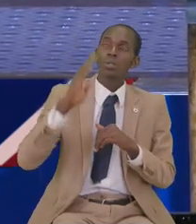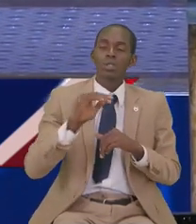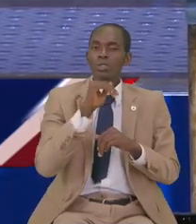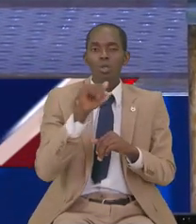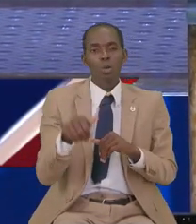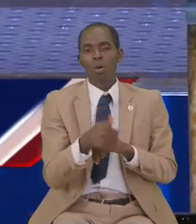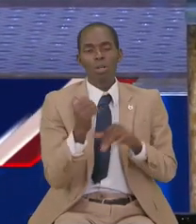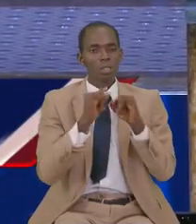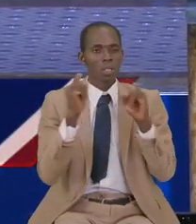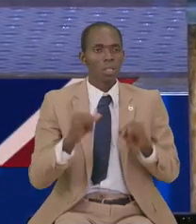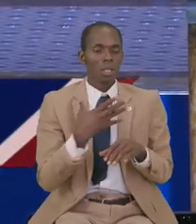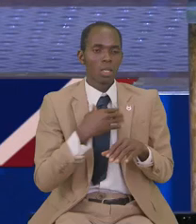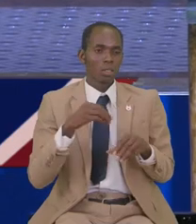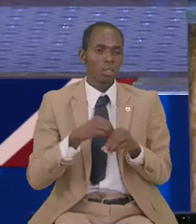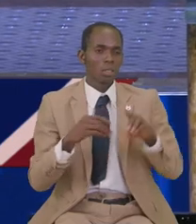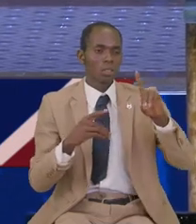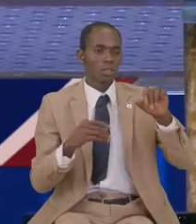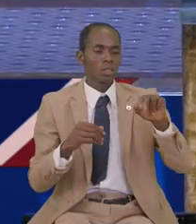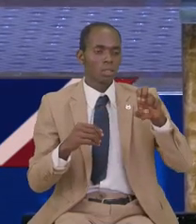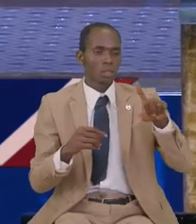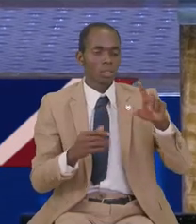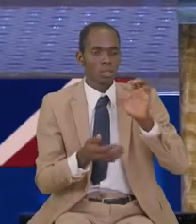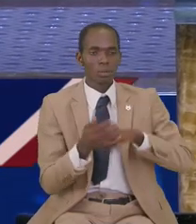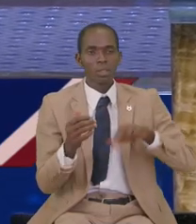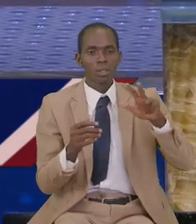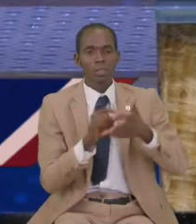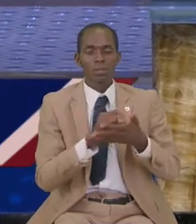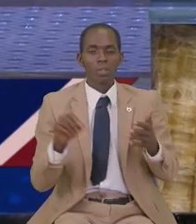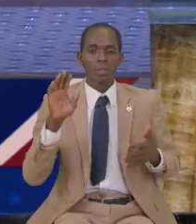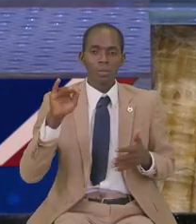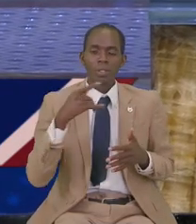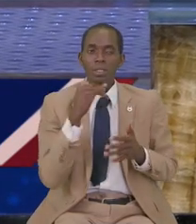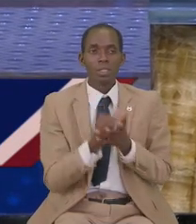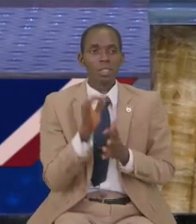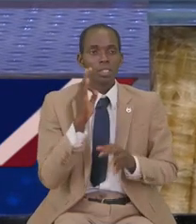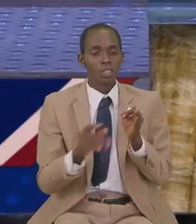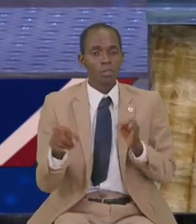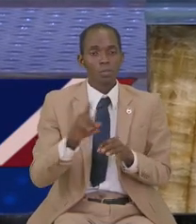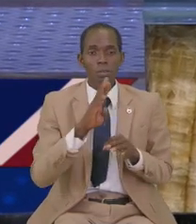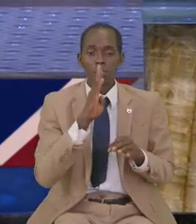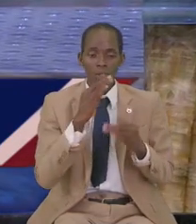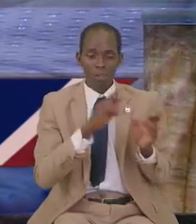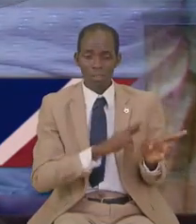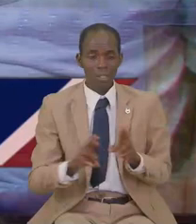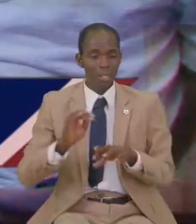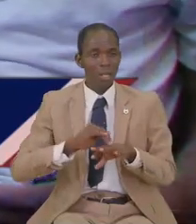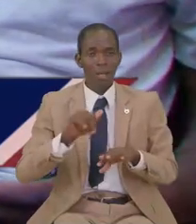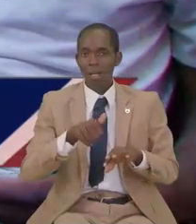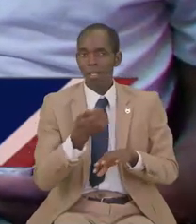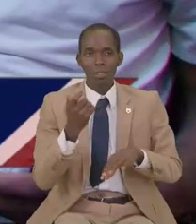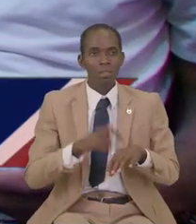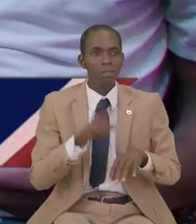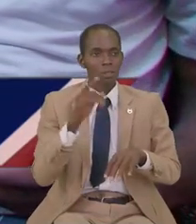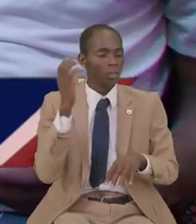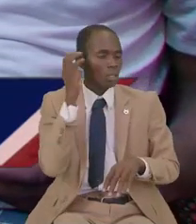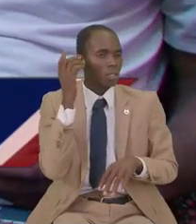it says in Daniel chapter 3 verse 15, now, if ye be ready at what time ye hear the sound of